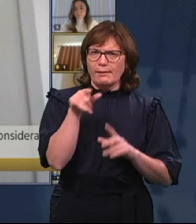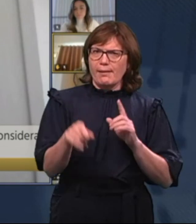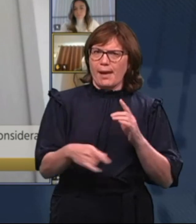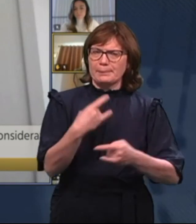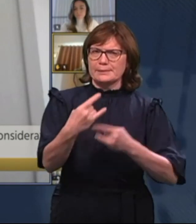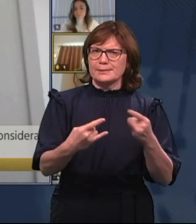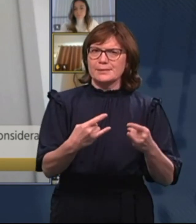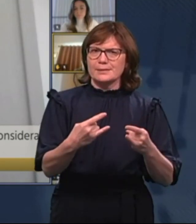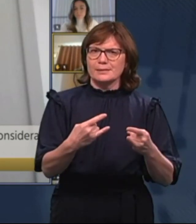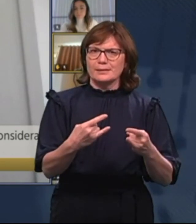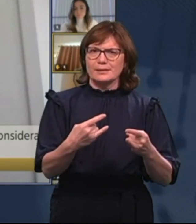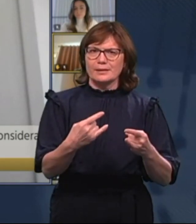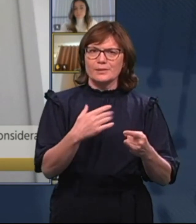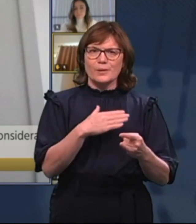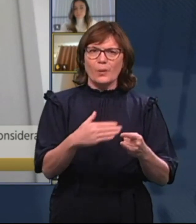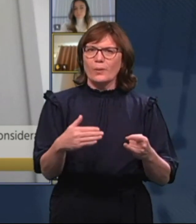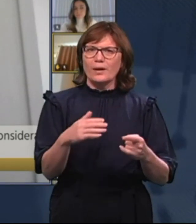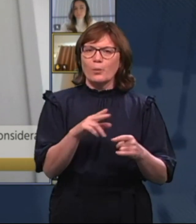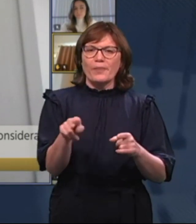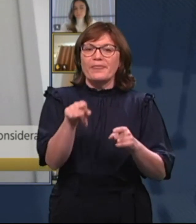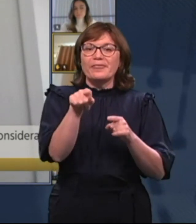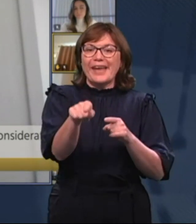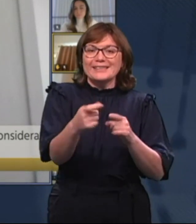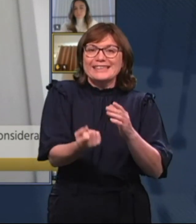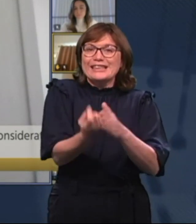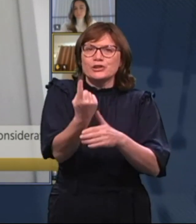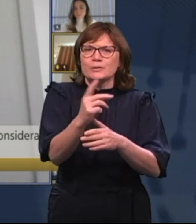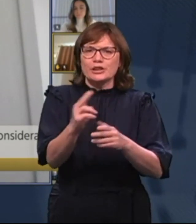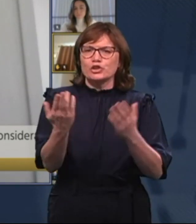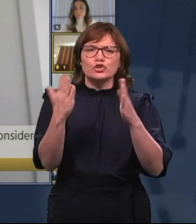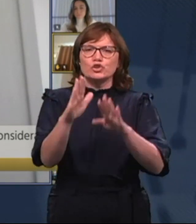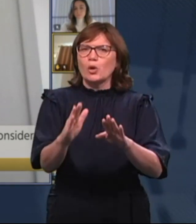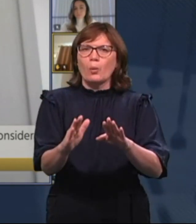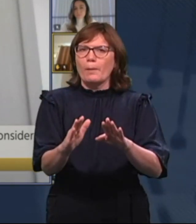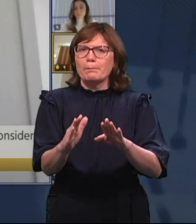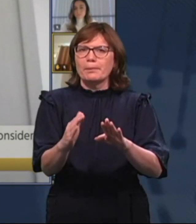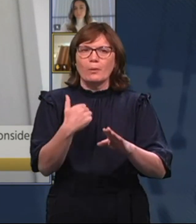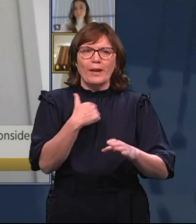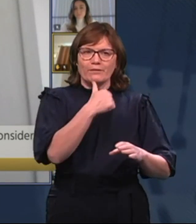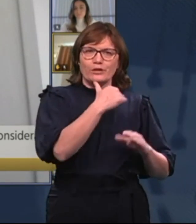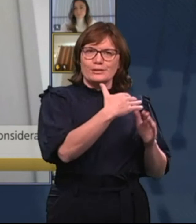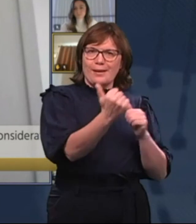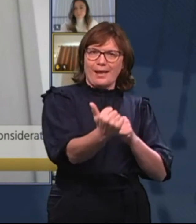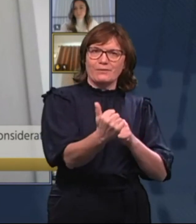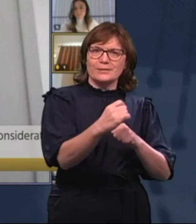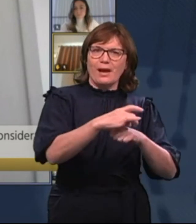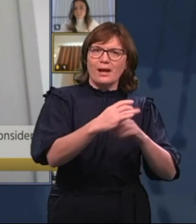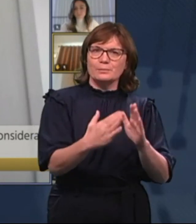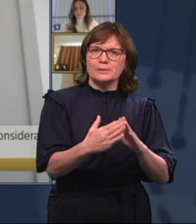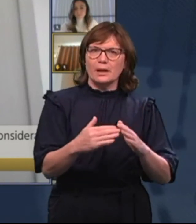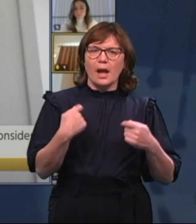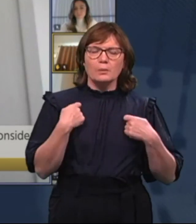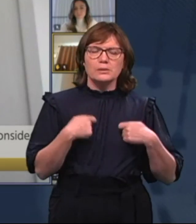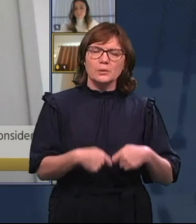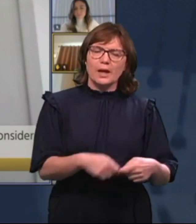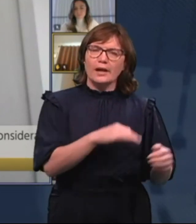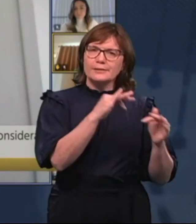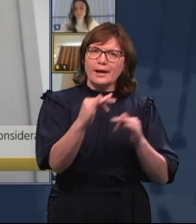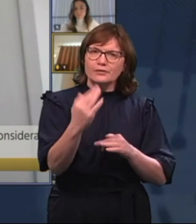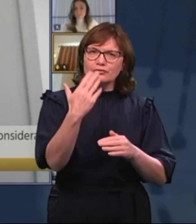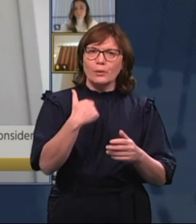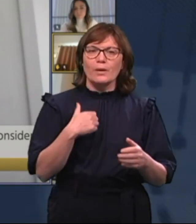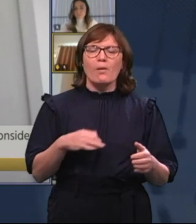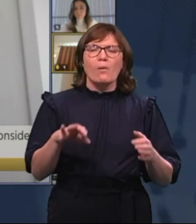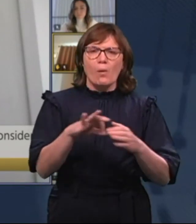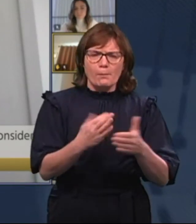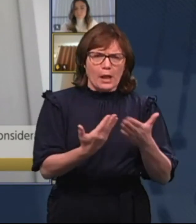have shown up my inability to read for a long time because I just was so tired from having to do all the